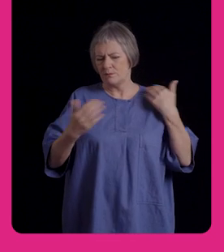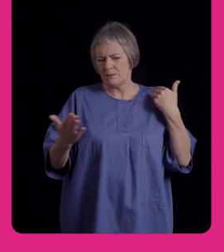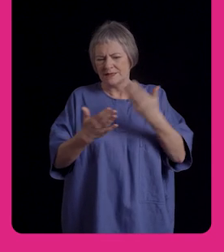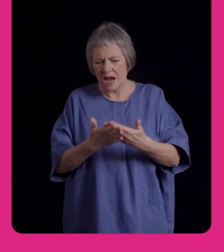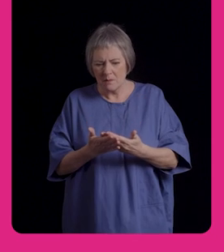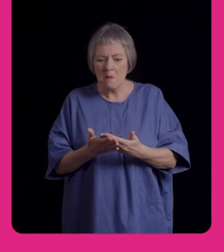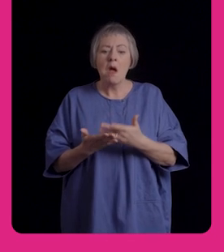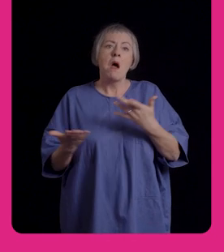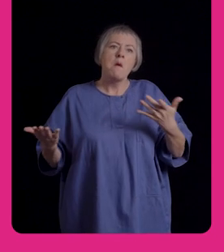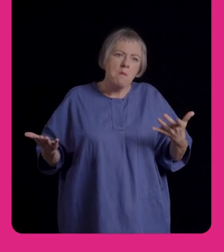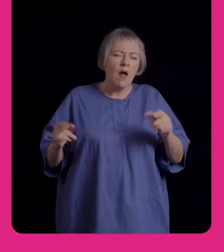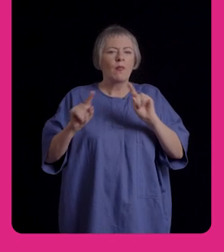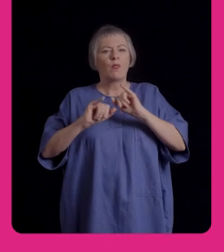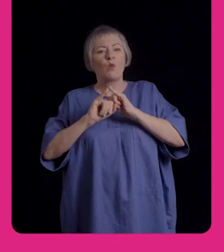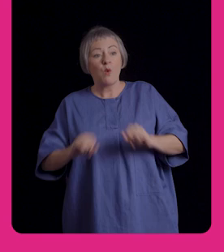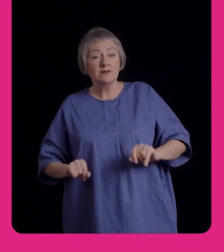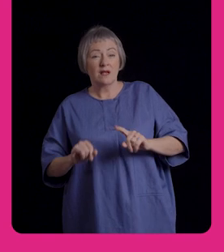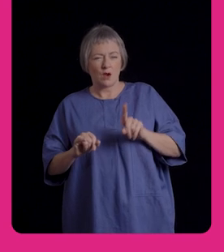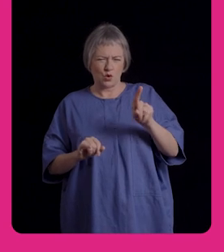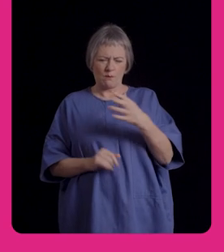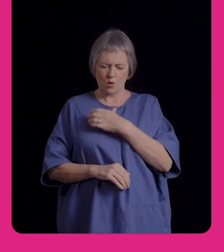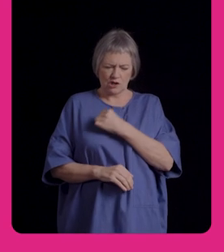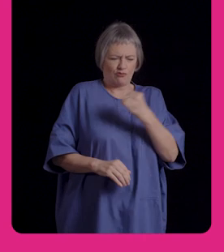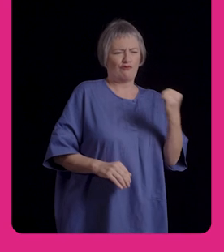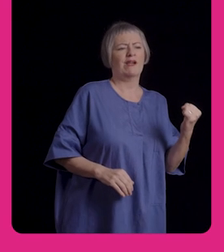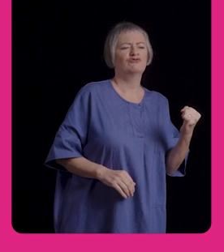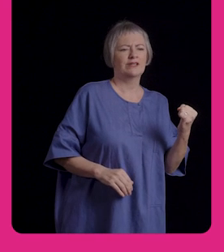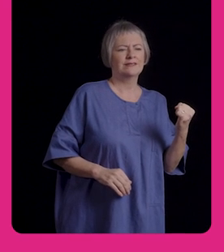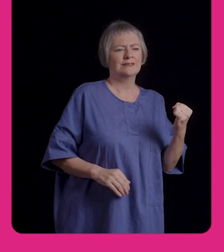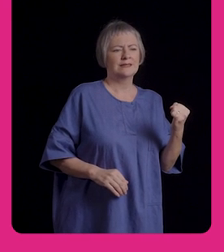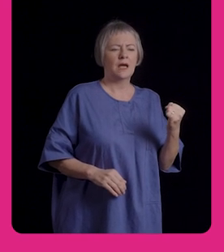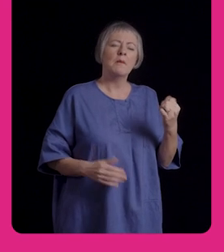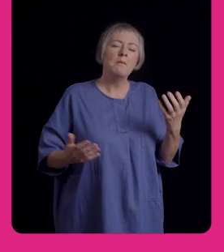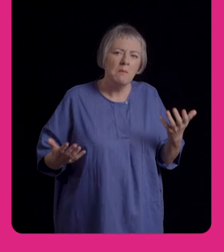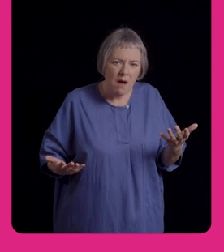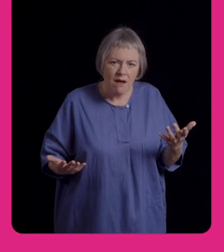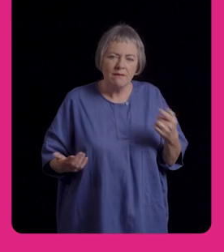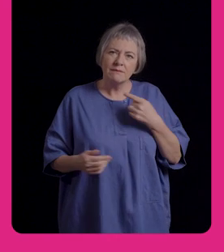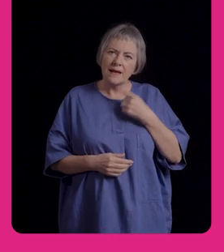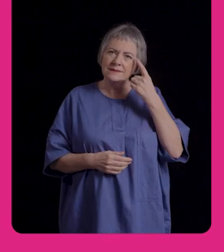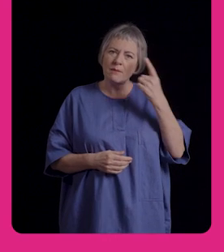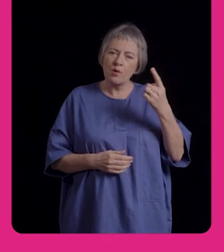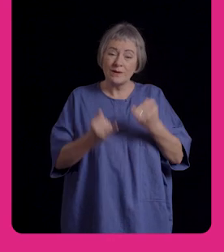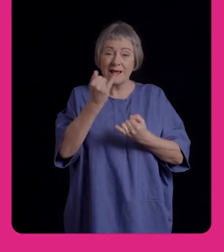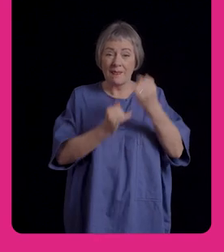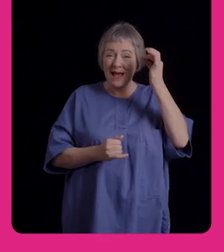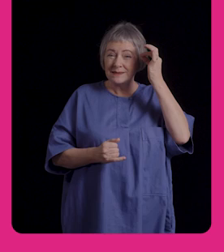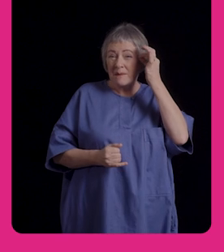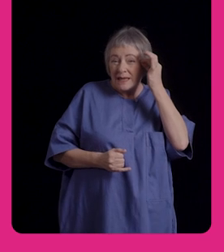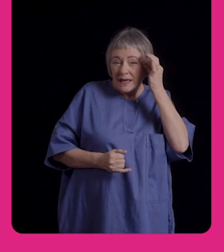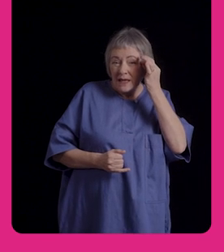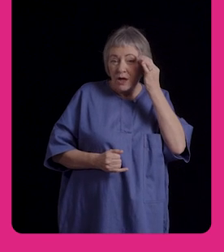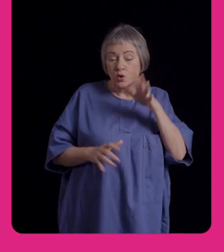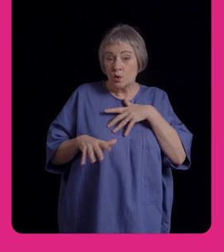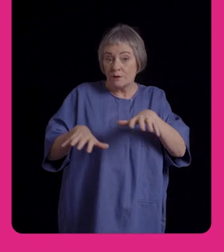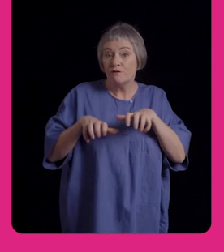guess the worst that happens, not that you would do this because you are the most courageous, the most, but I suppose as a last minute ploy, you